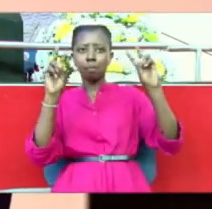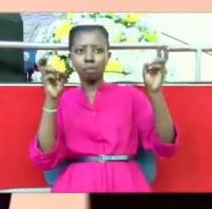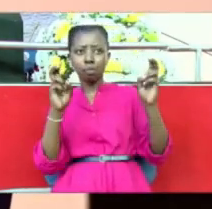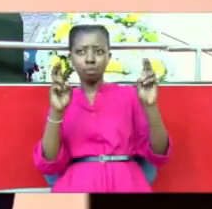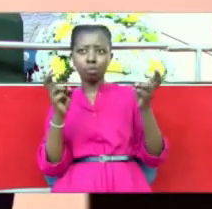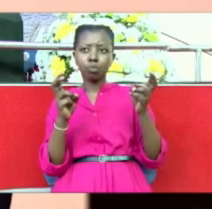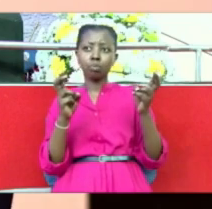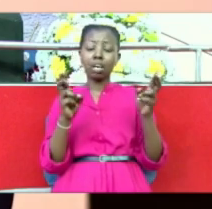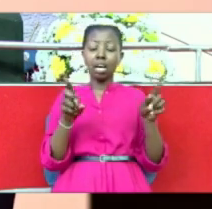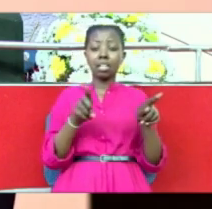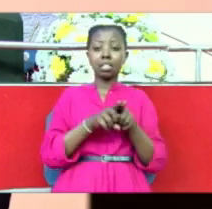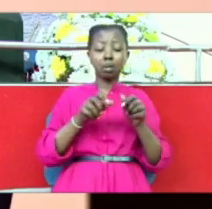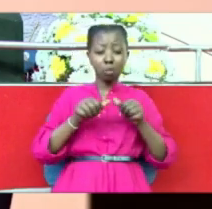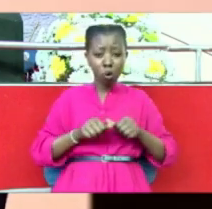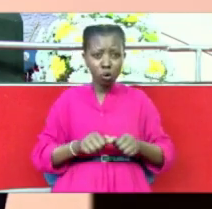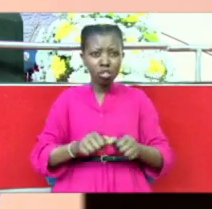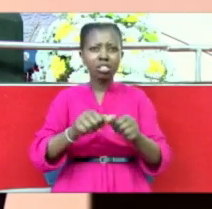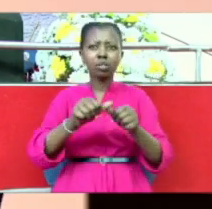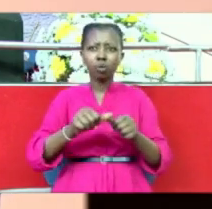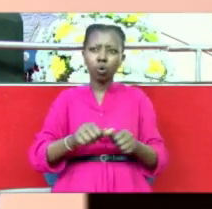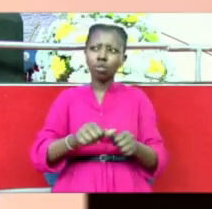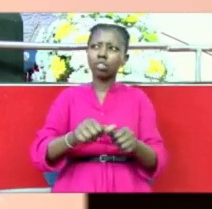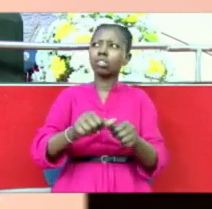We are still pushing it.